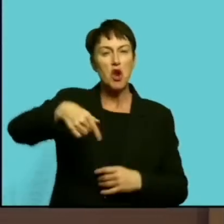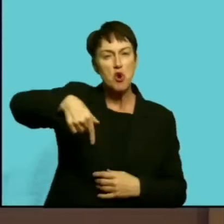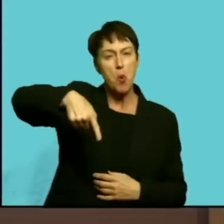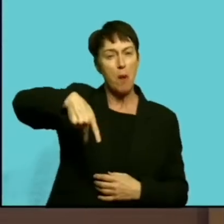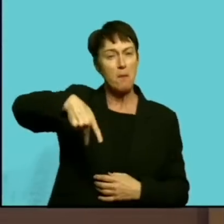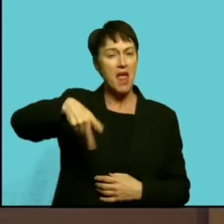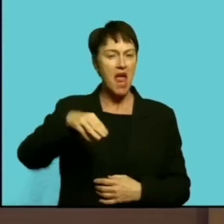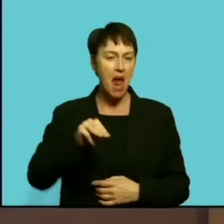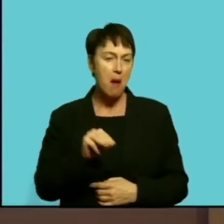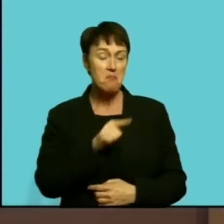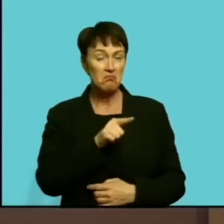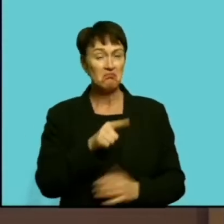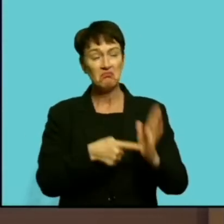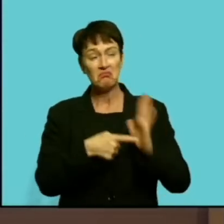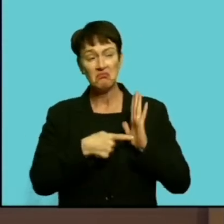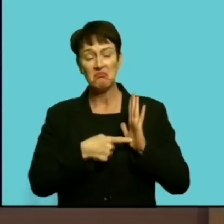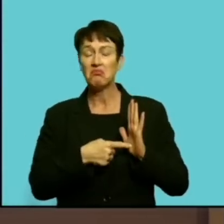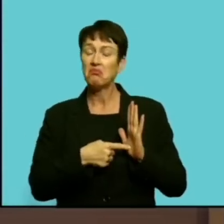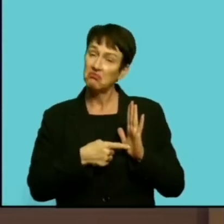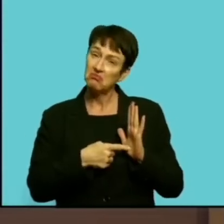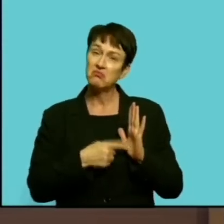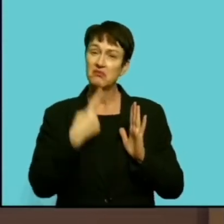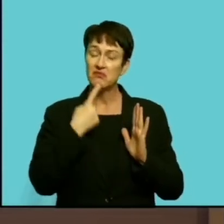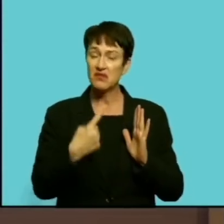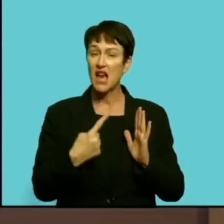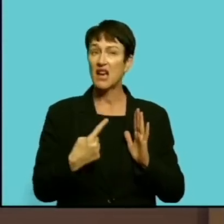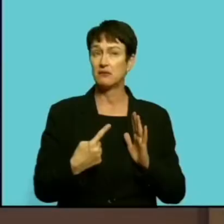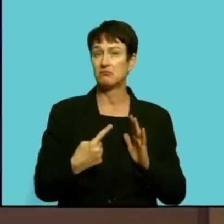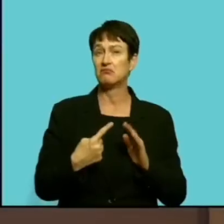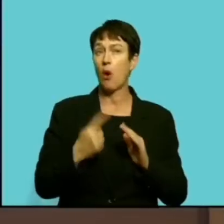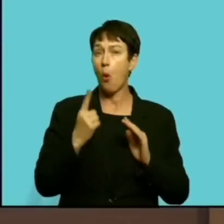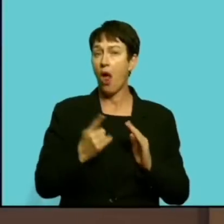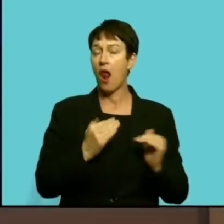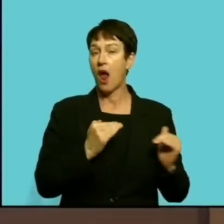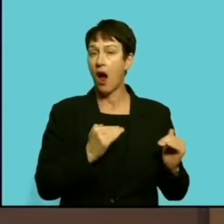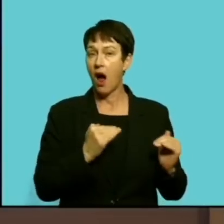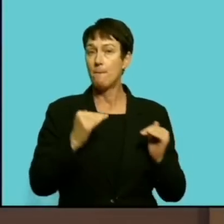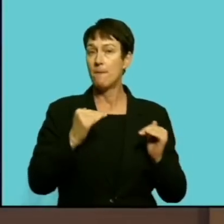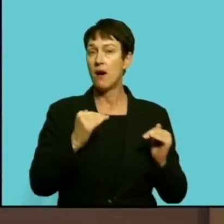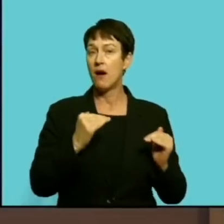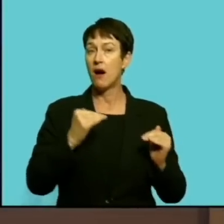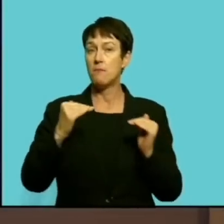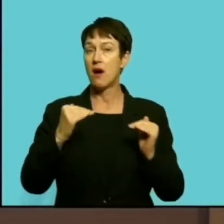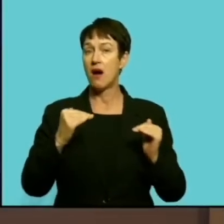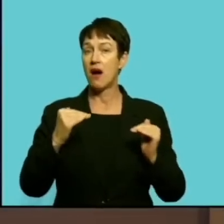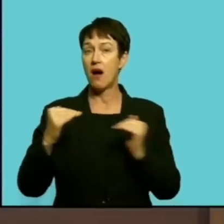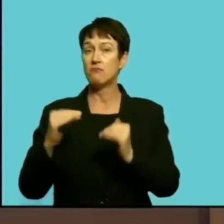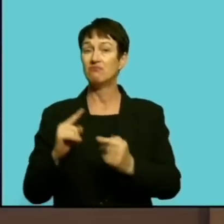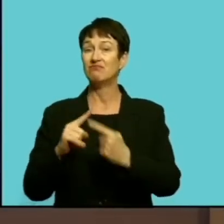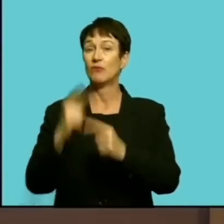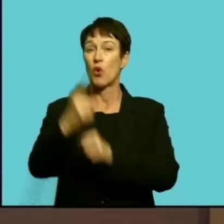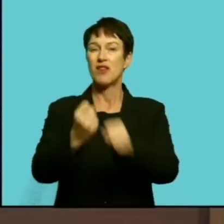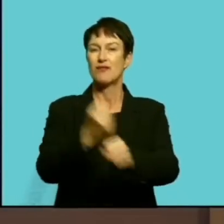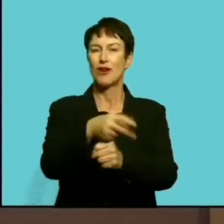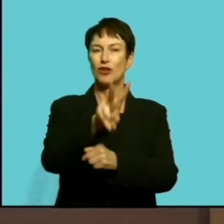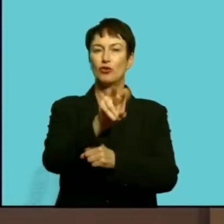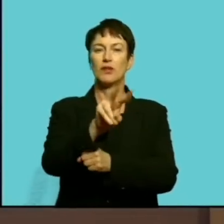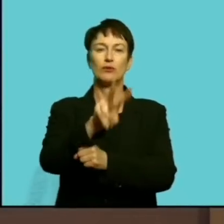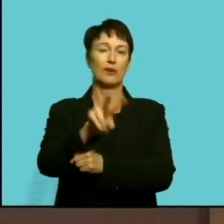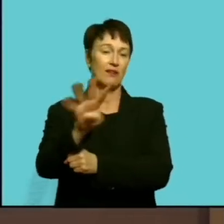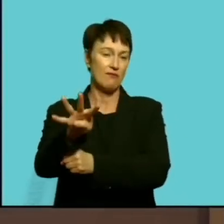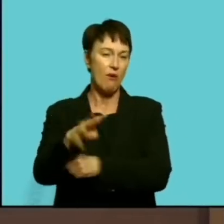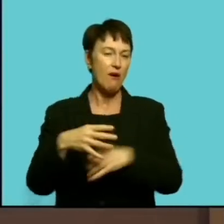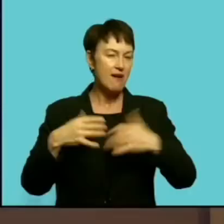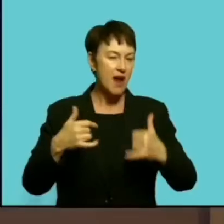gradual normalization through to 2024. As usual, the repo rate projection from the